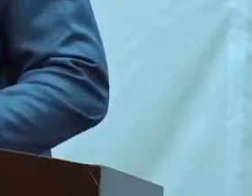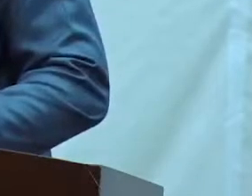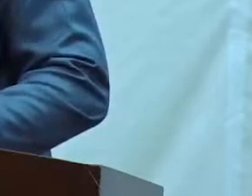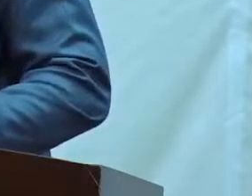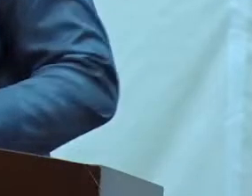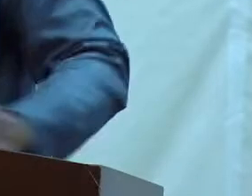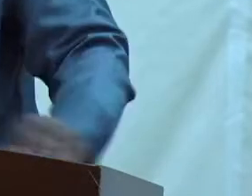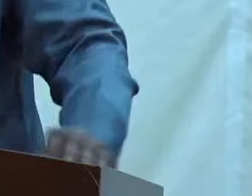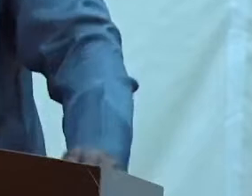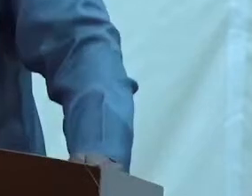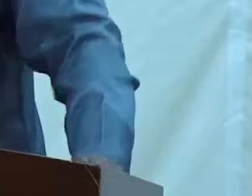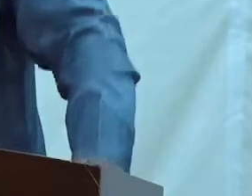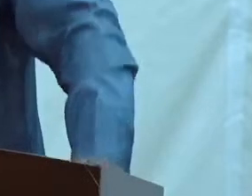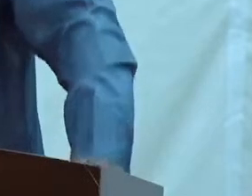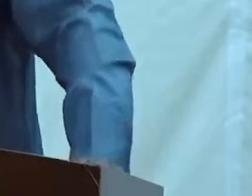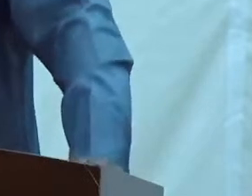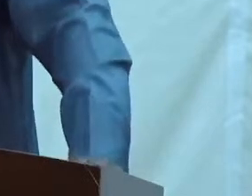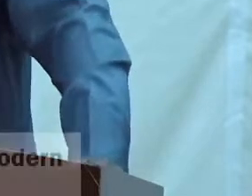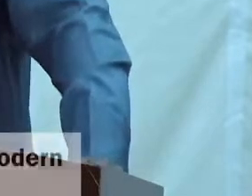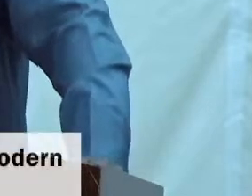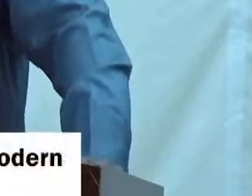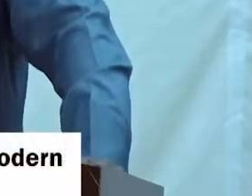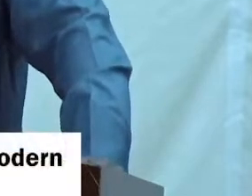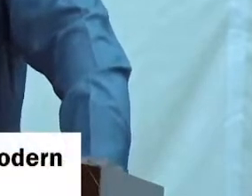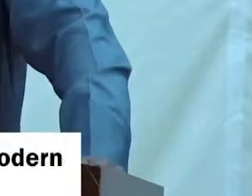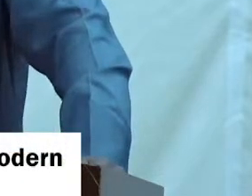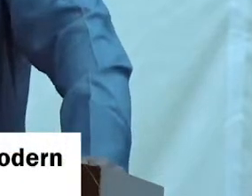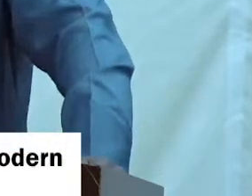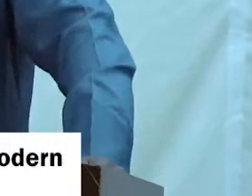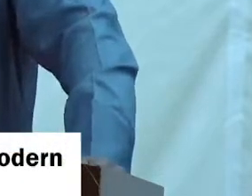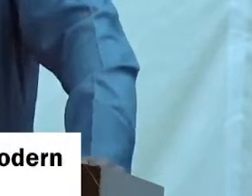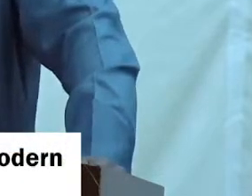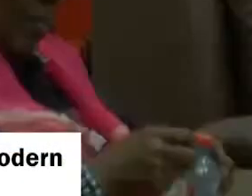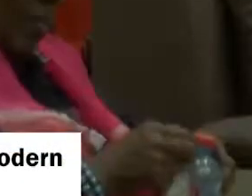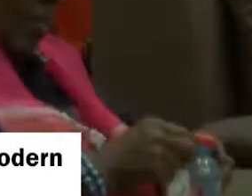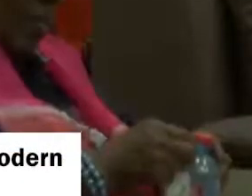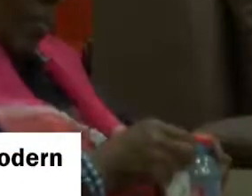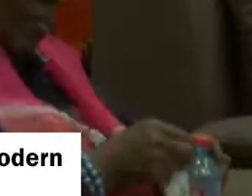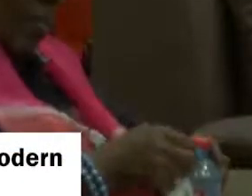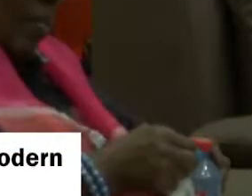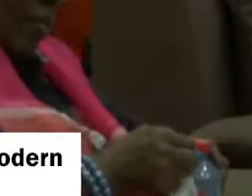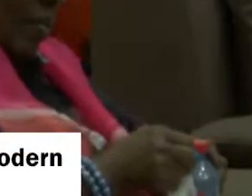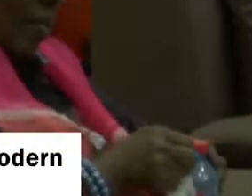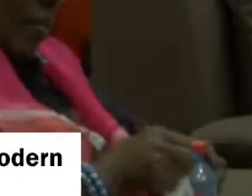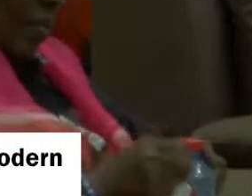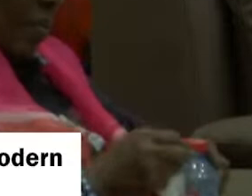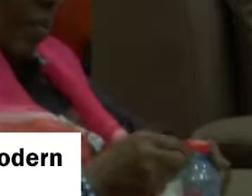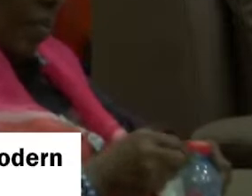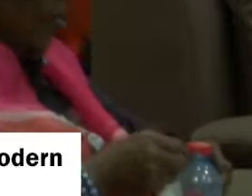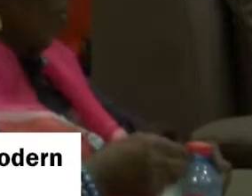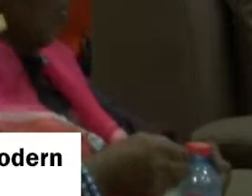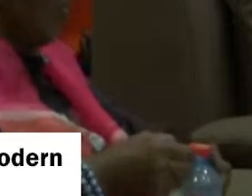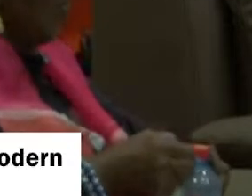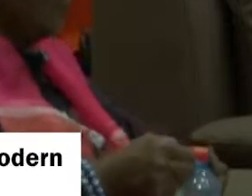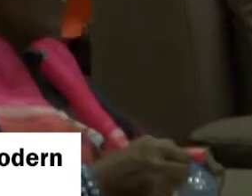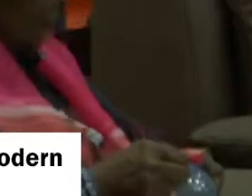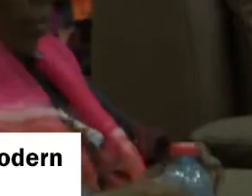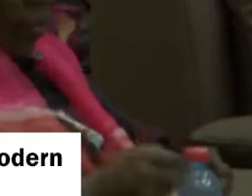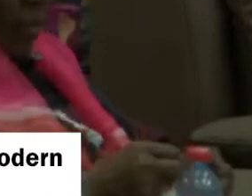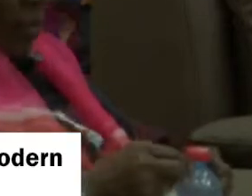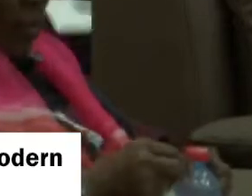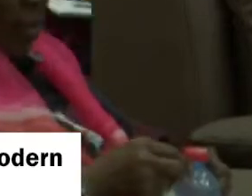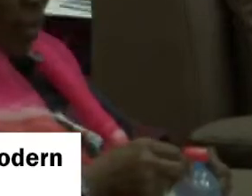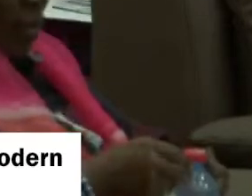was in March 2005, and in the years since, we have had many